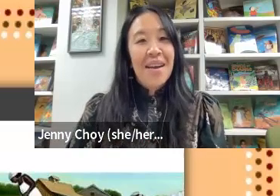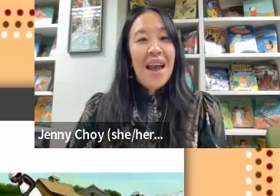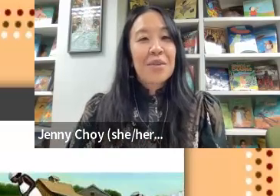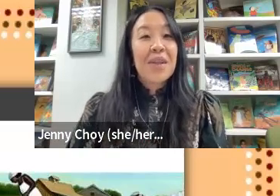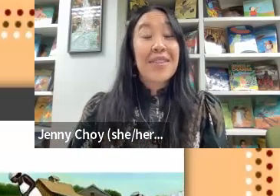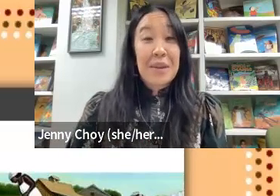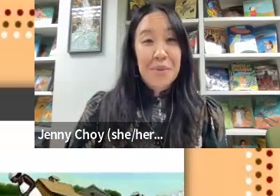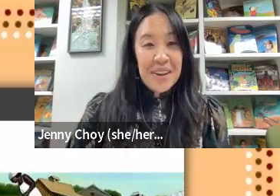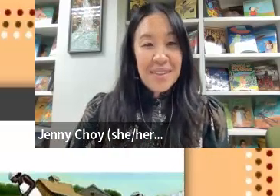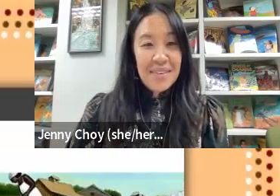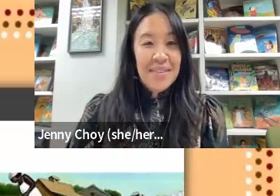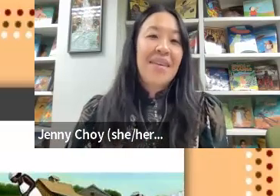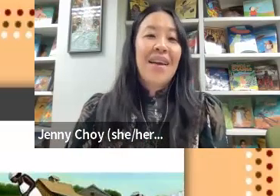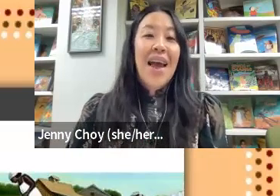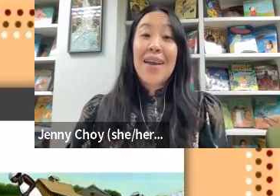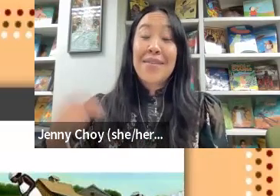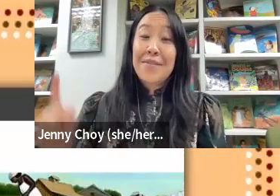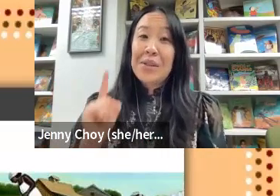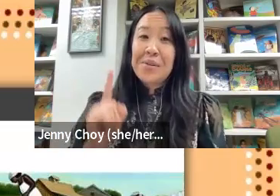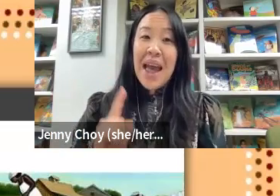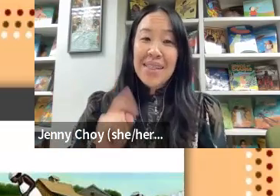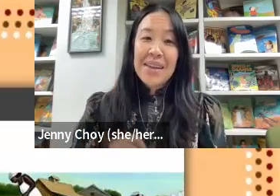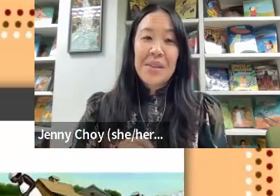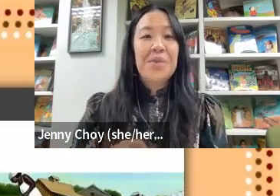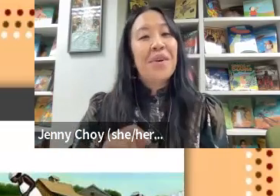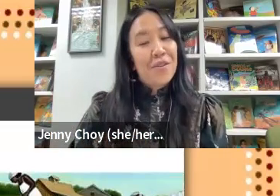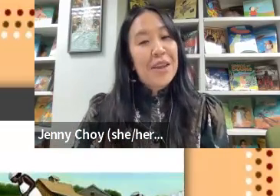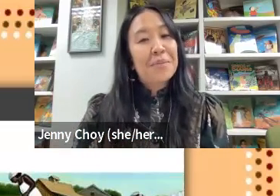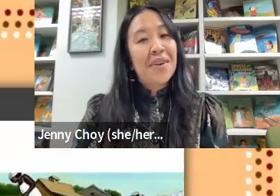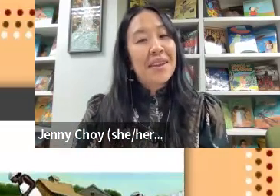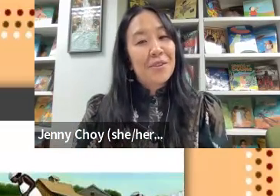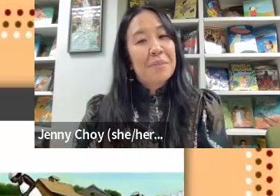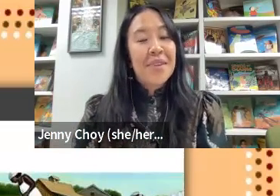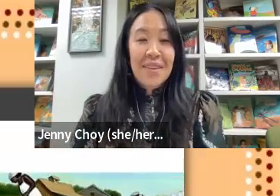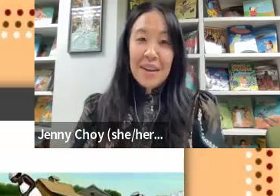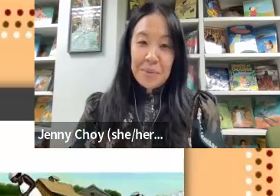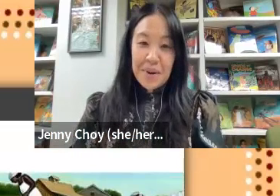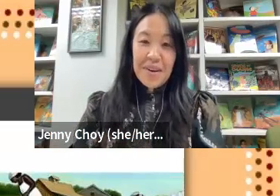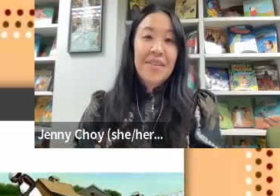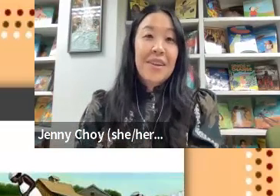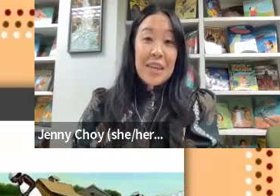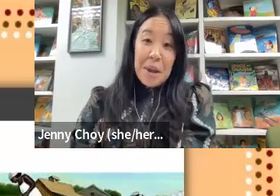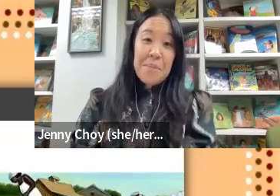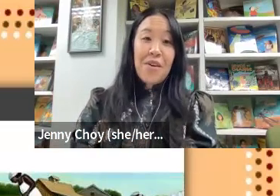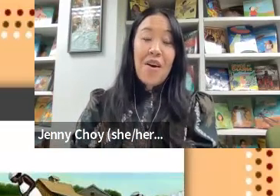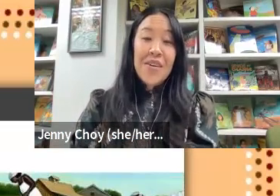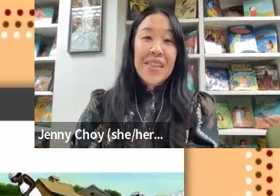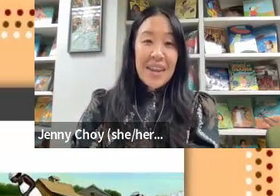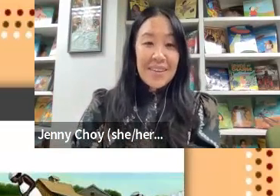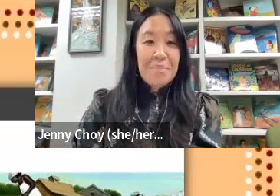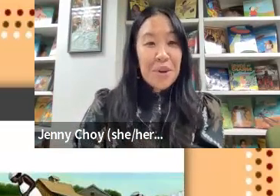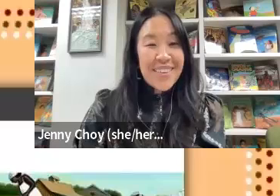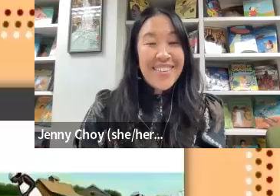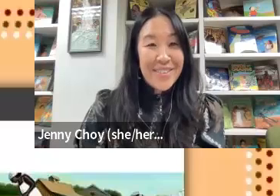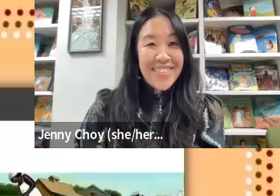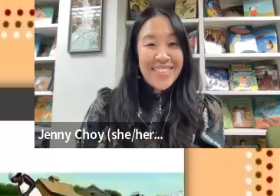creators, as well as themed reading lists. And follow at Lee&Low on Facebook, Instagram, TikTok, and Twitter to keep up on all the